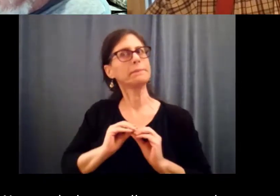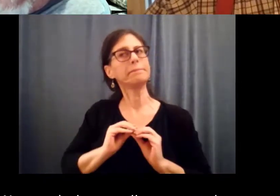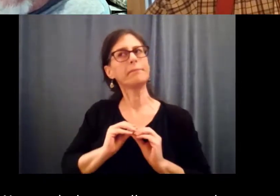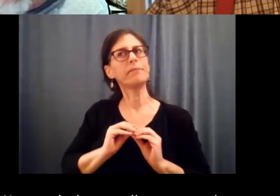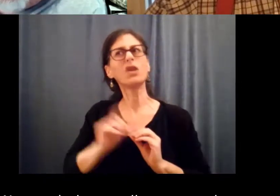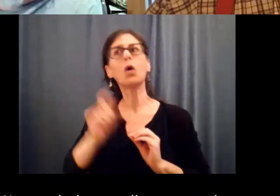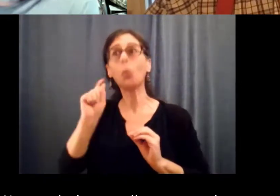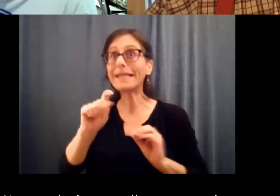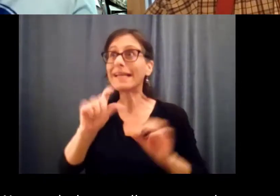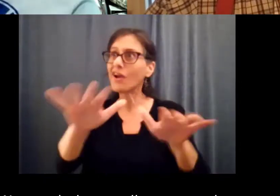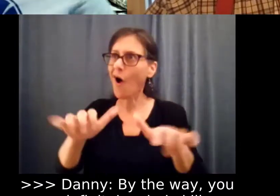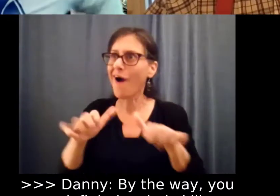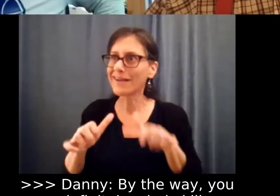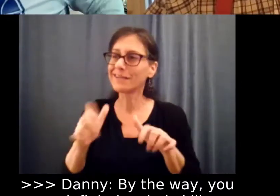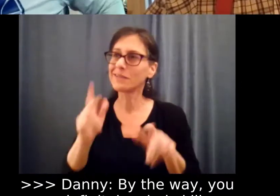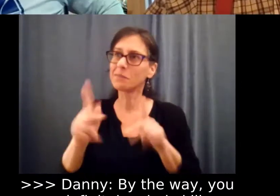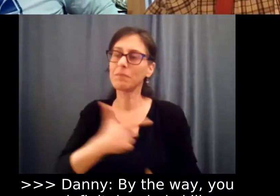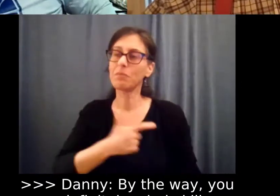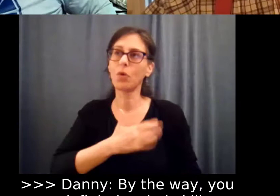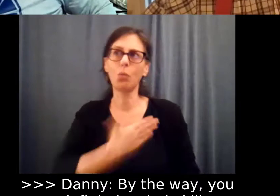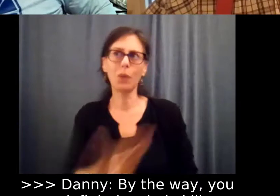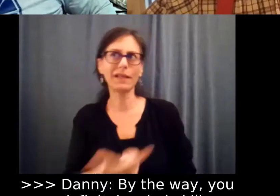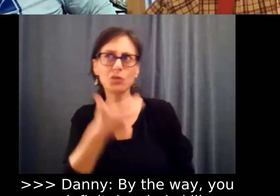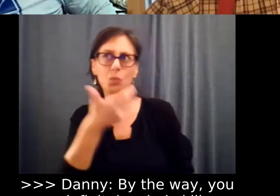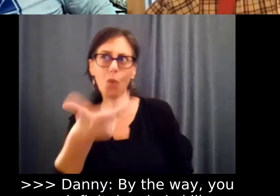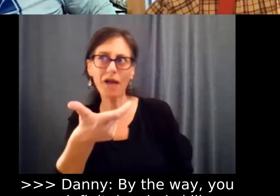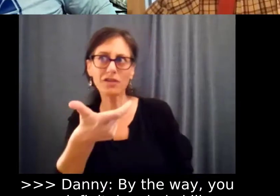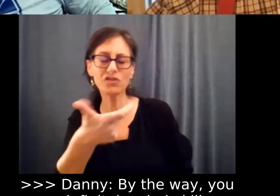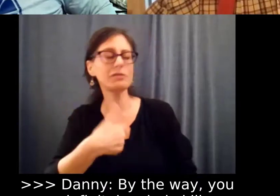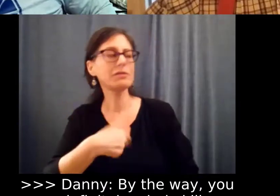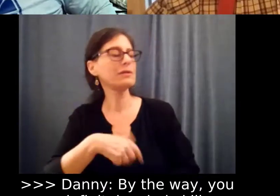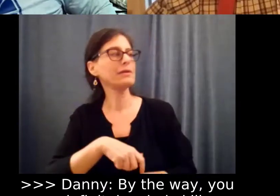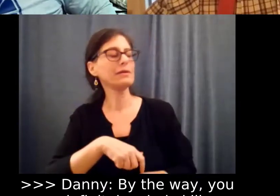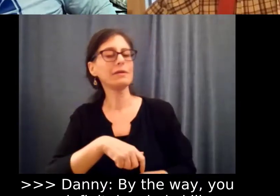an audience, so... And, by the way, I'd say